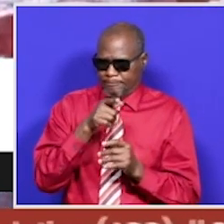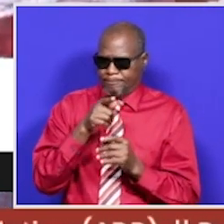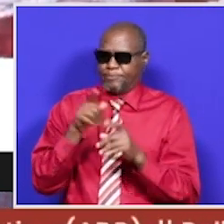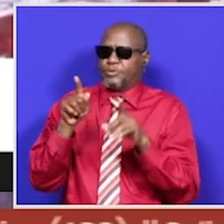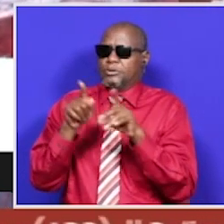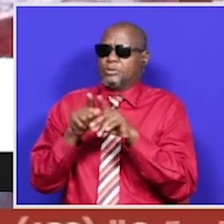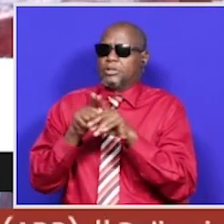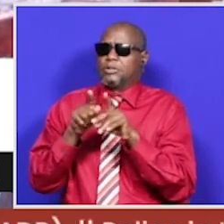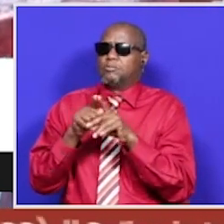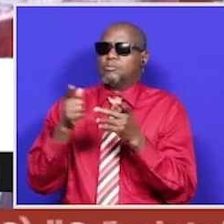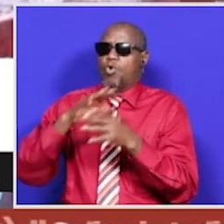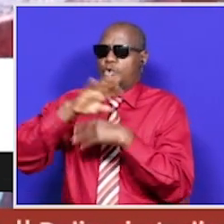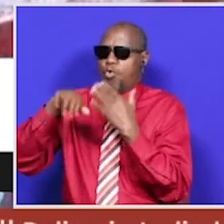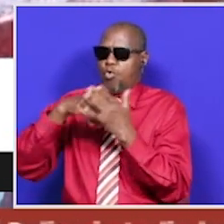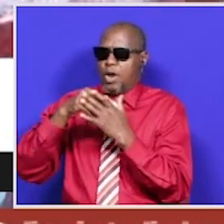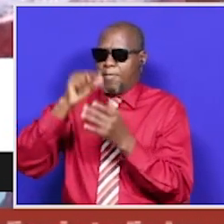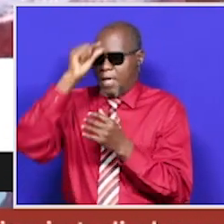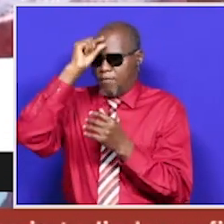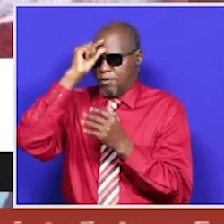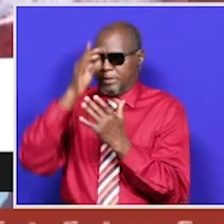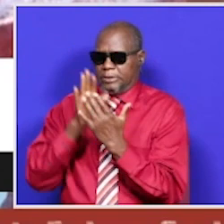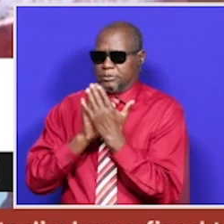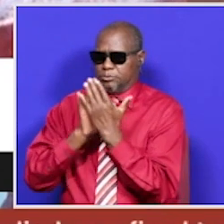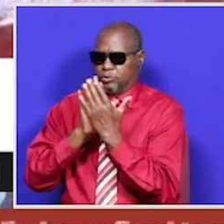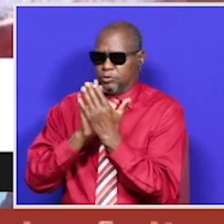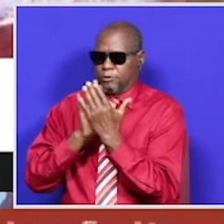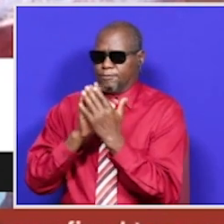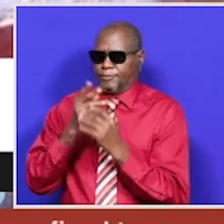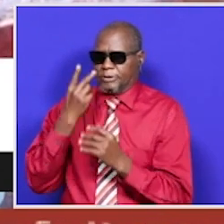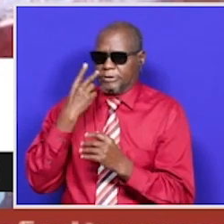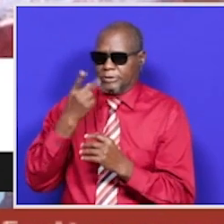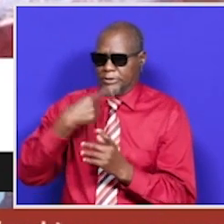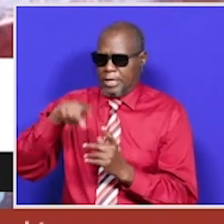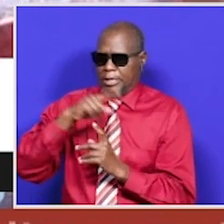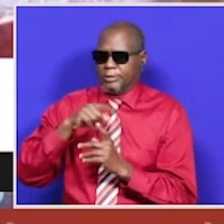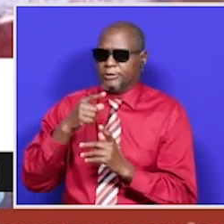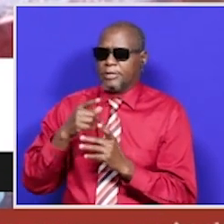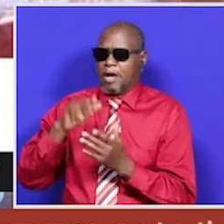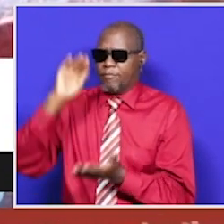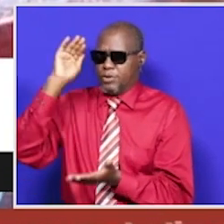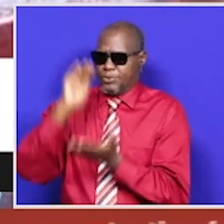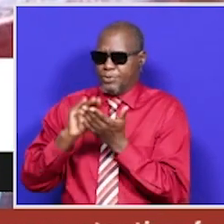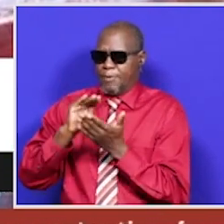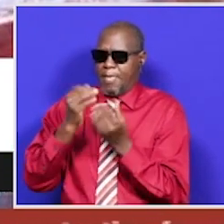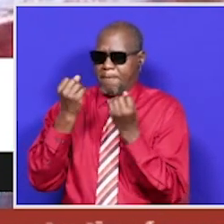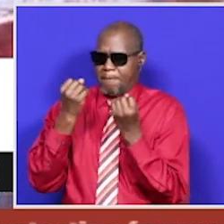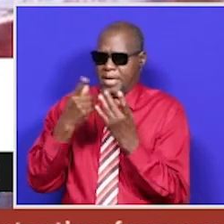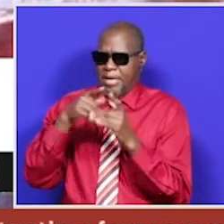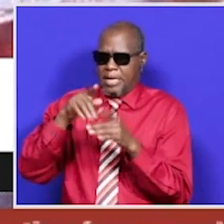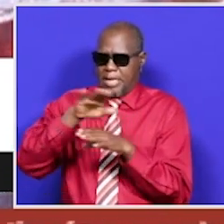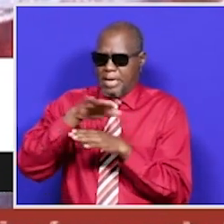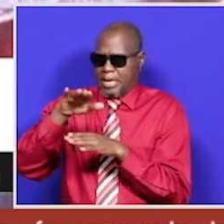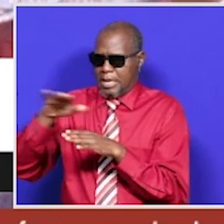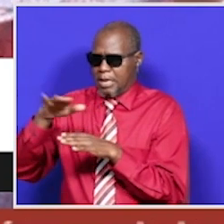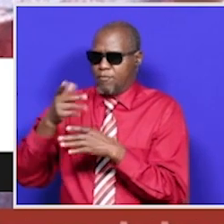the whole of government approach that has seen us cut down on many aspects of